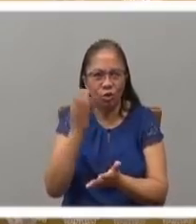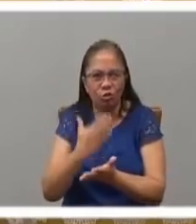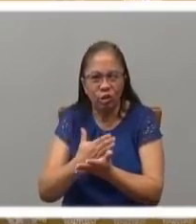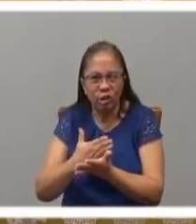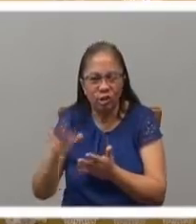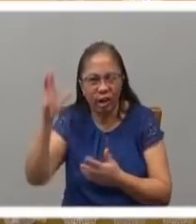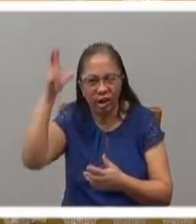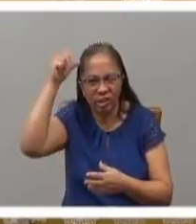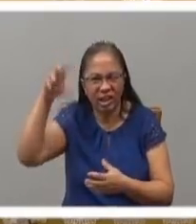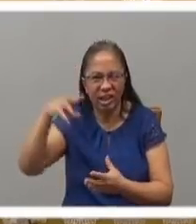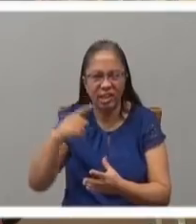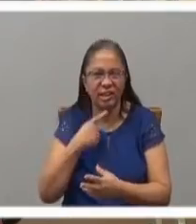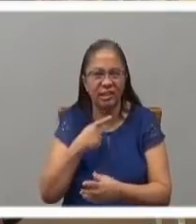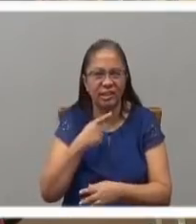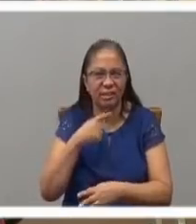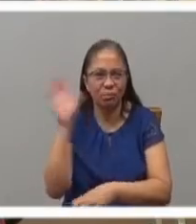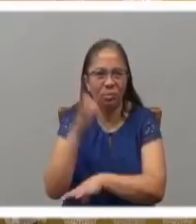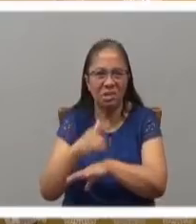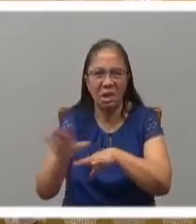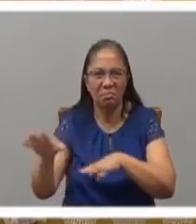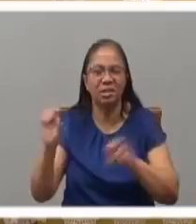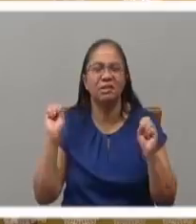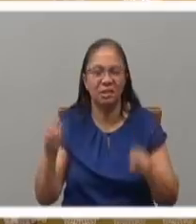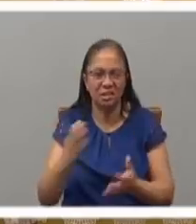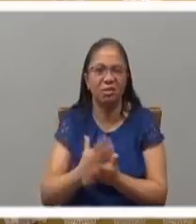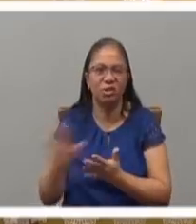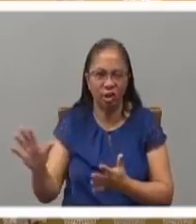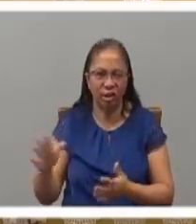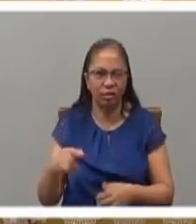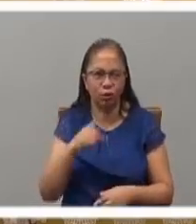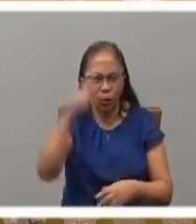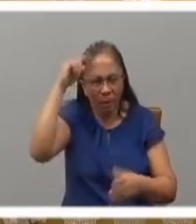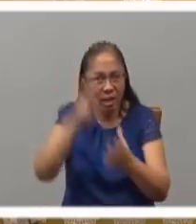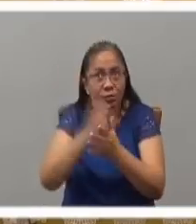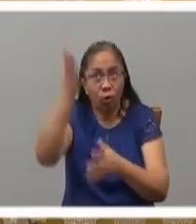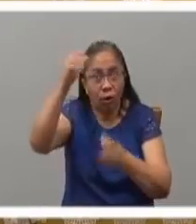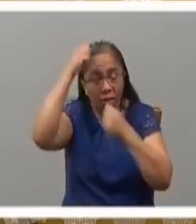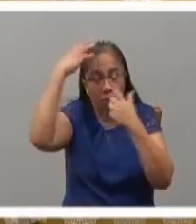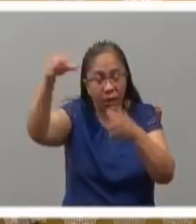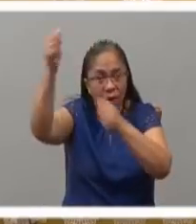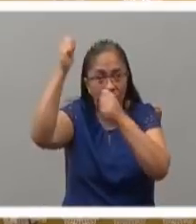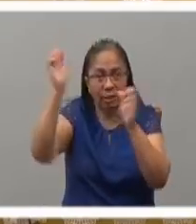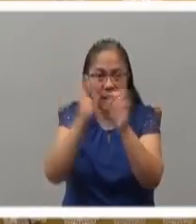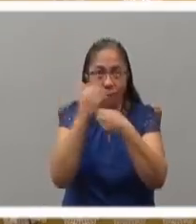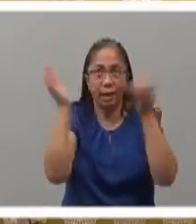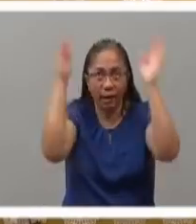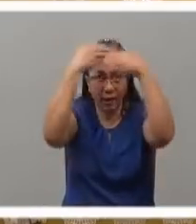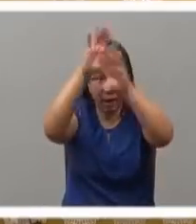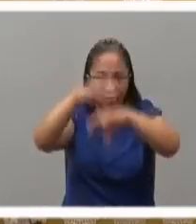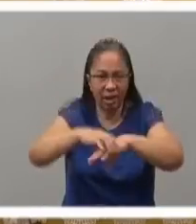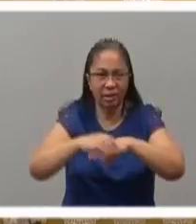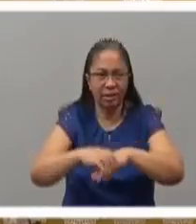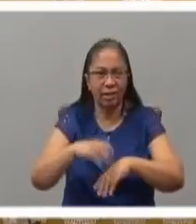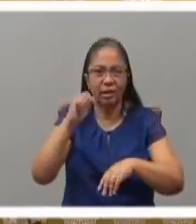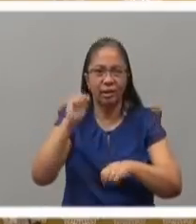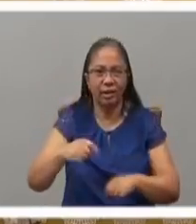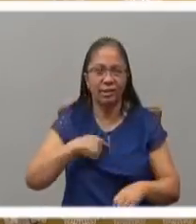his empty promises, I do. Do you believe in God the Father Almighty, creator of heaven and